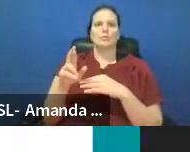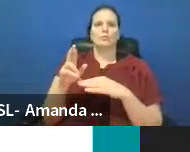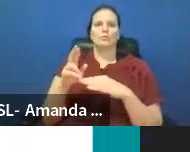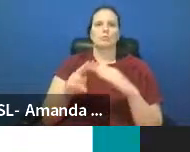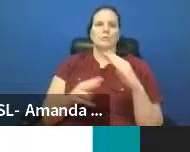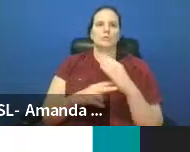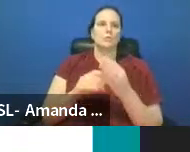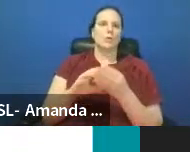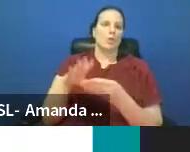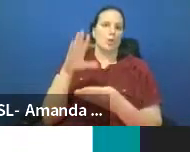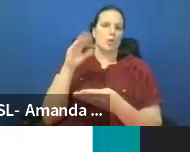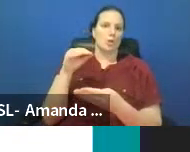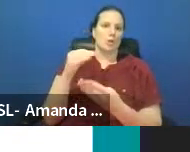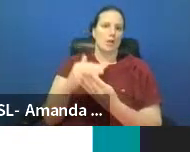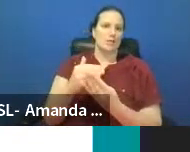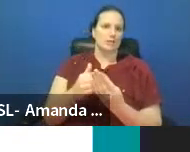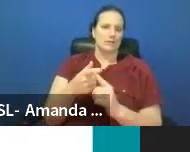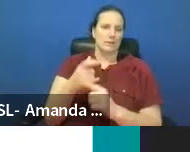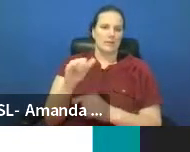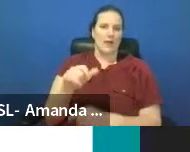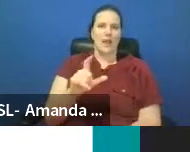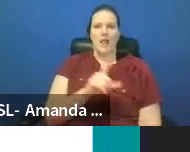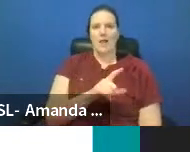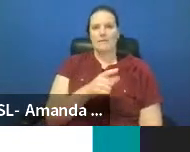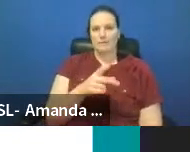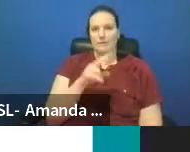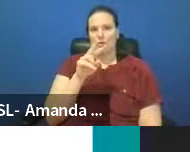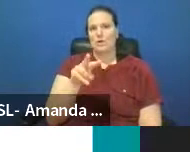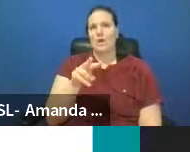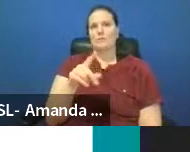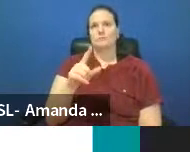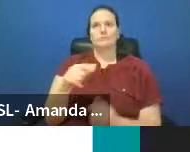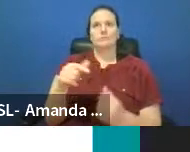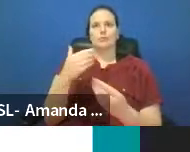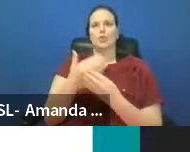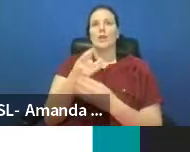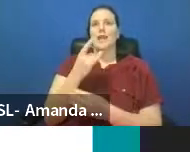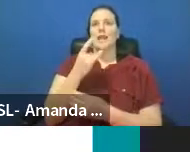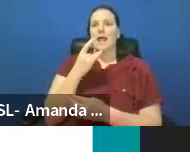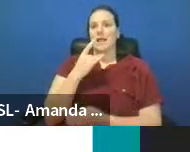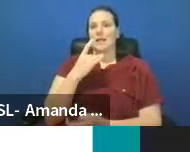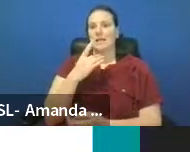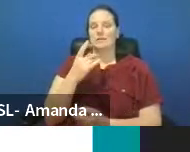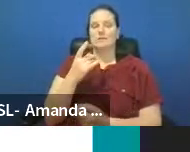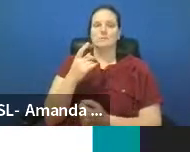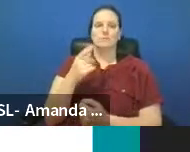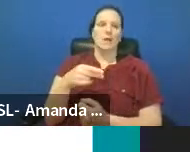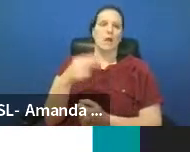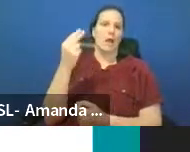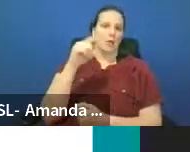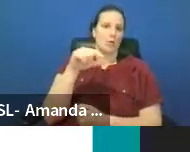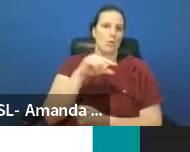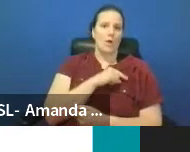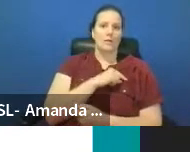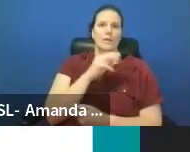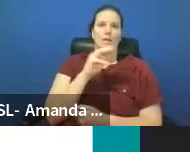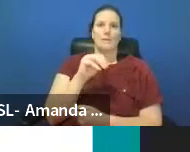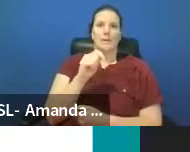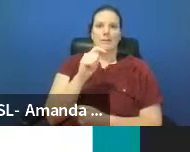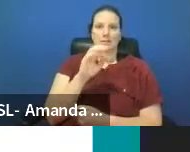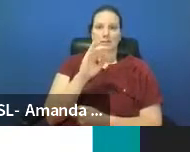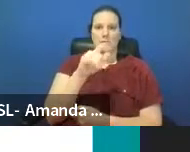some lessons from. So the one on the left, looking at very good lighting, some high quality materials